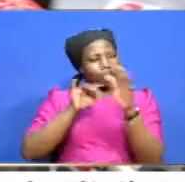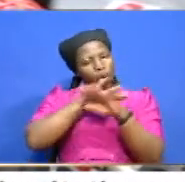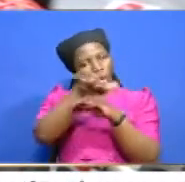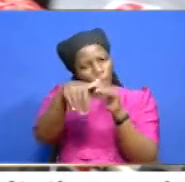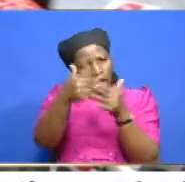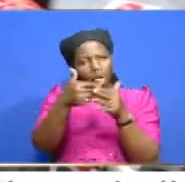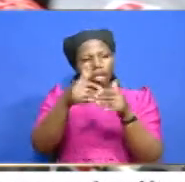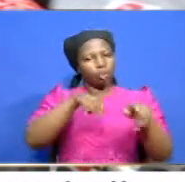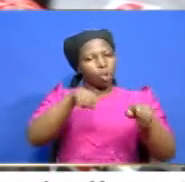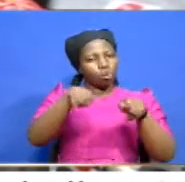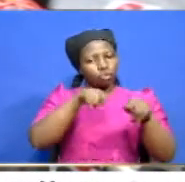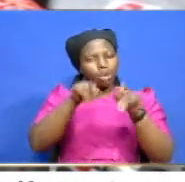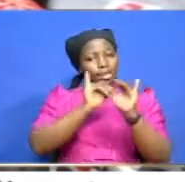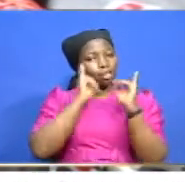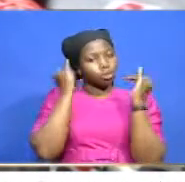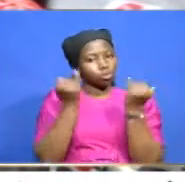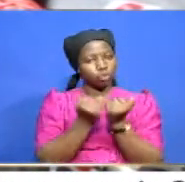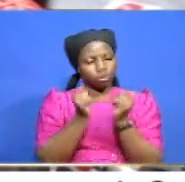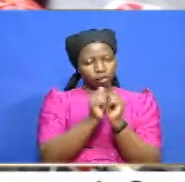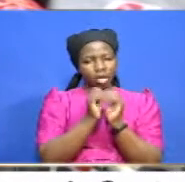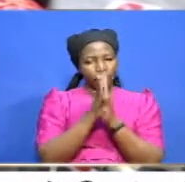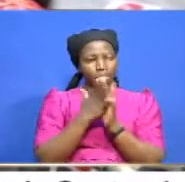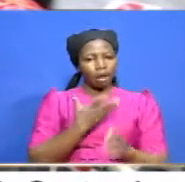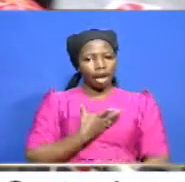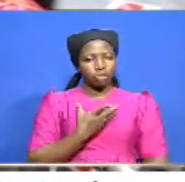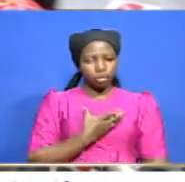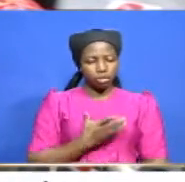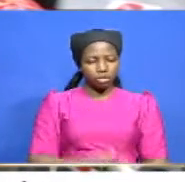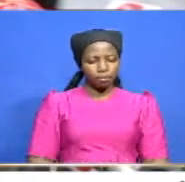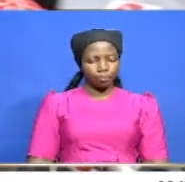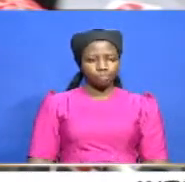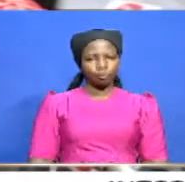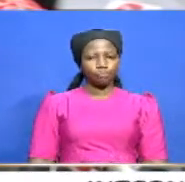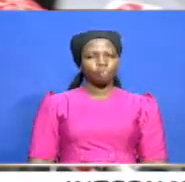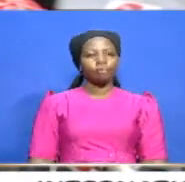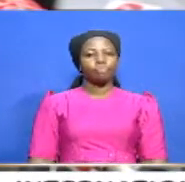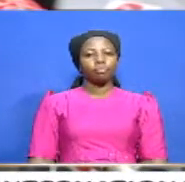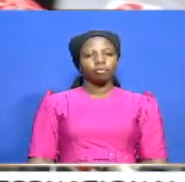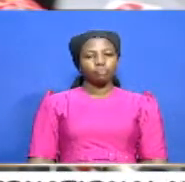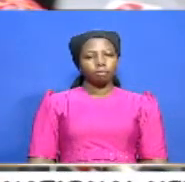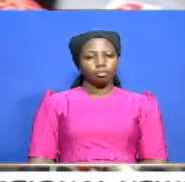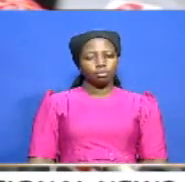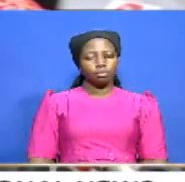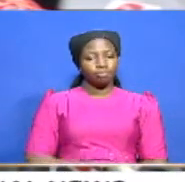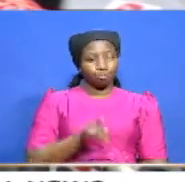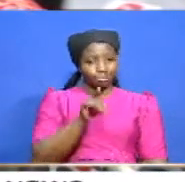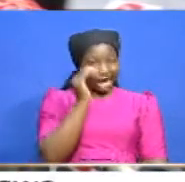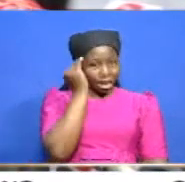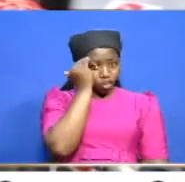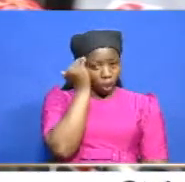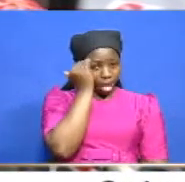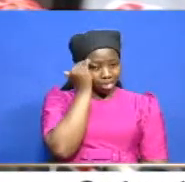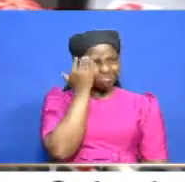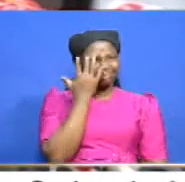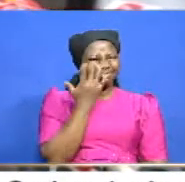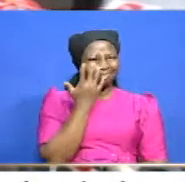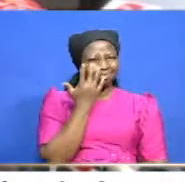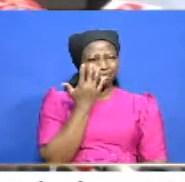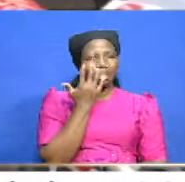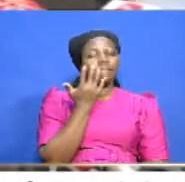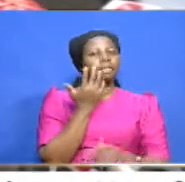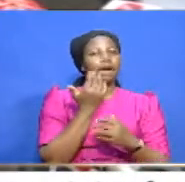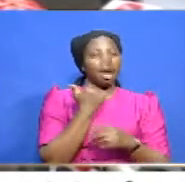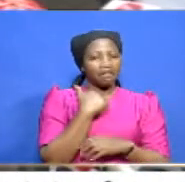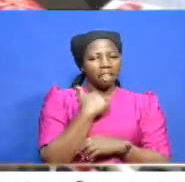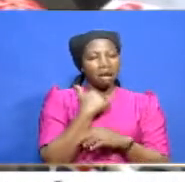regulatory bodies and councils. It is common knowledge that in case of dispute in the